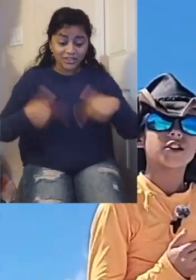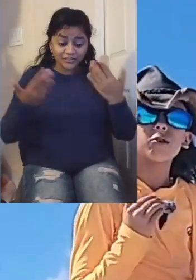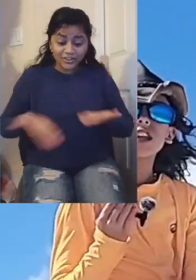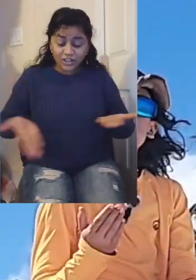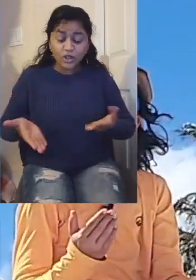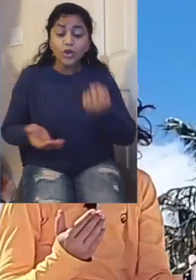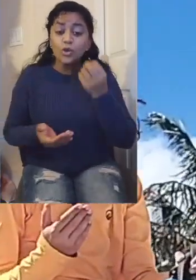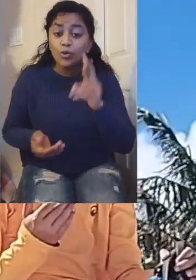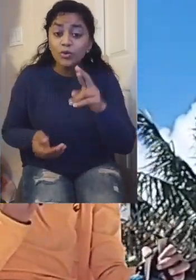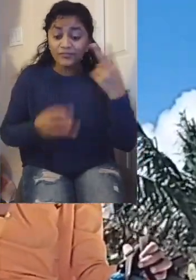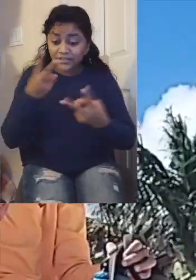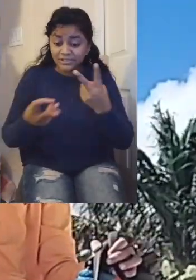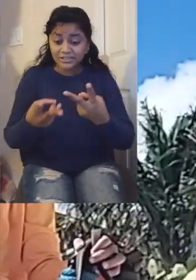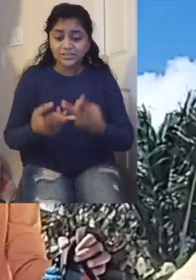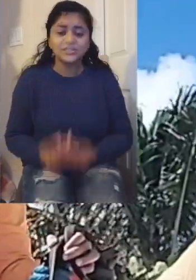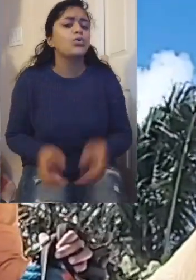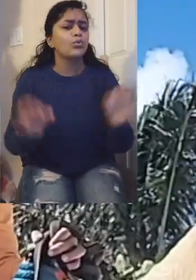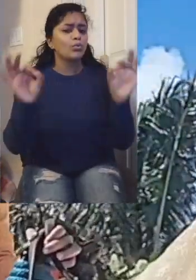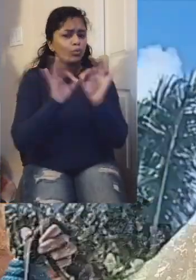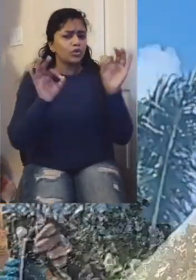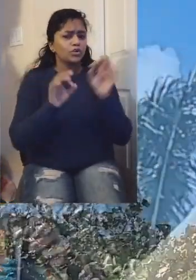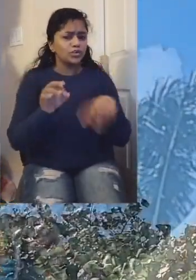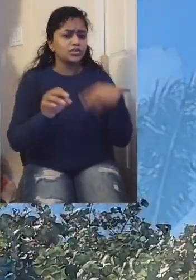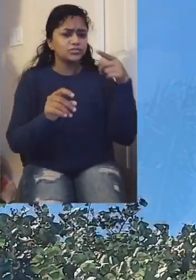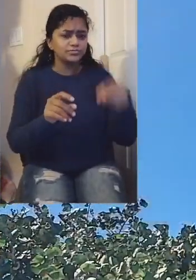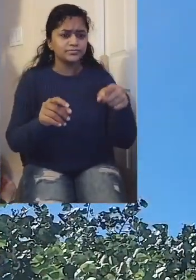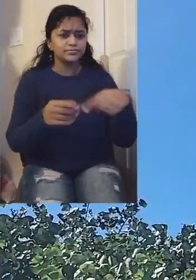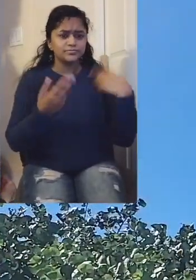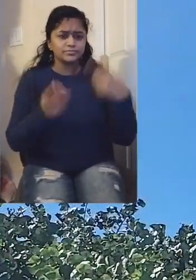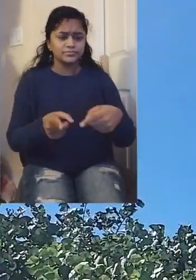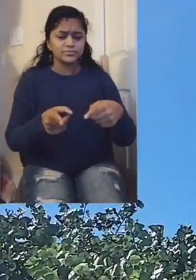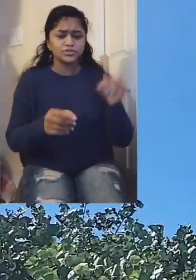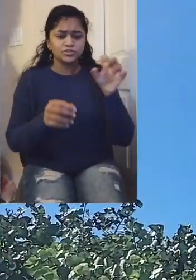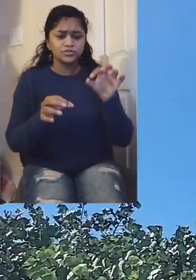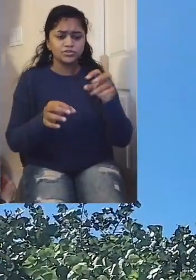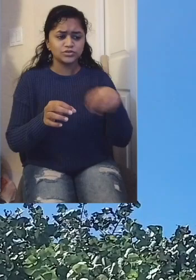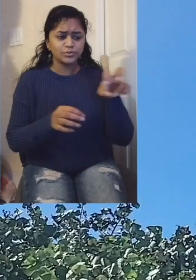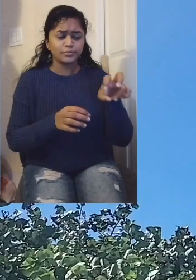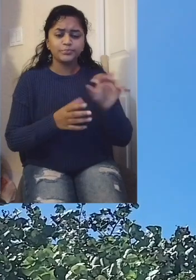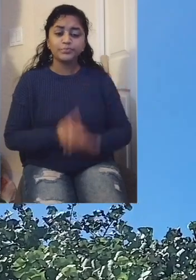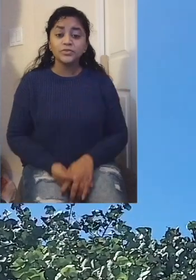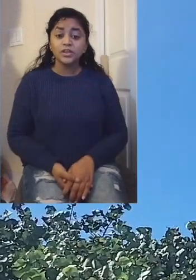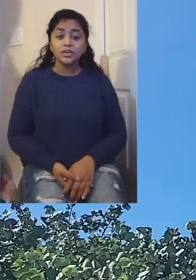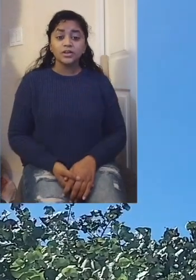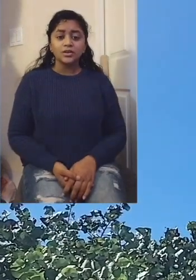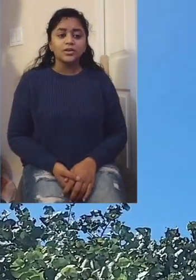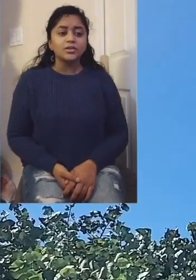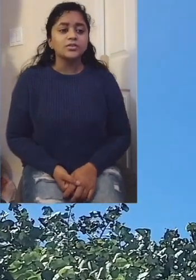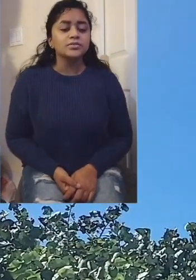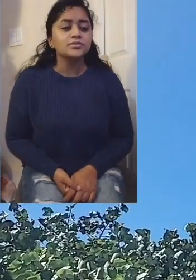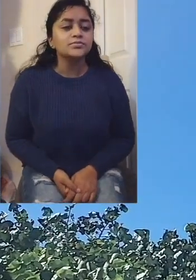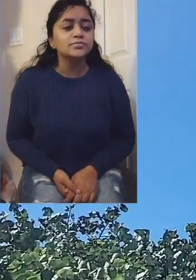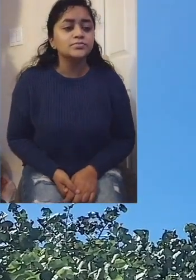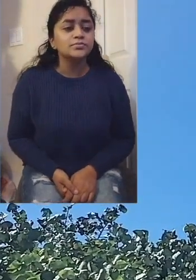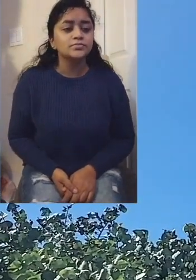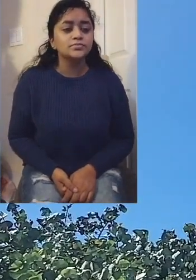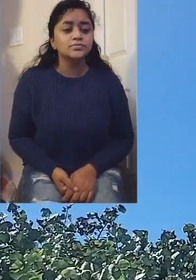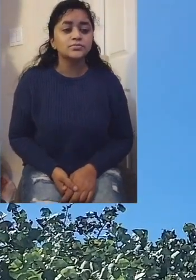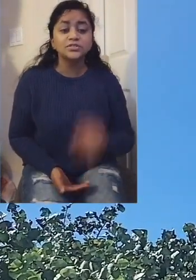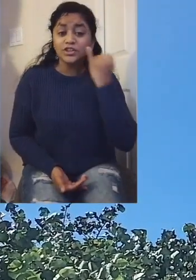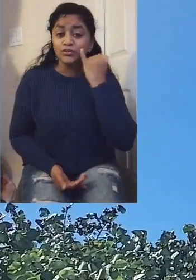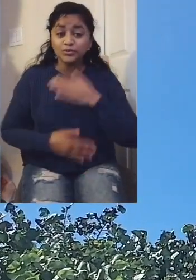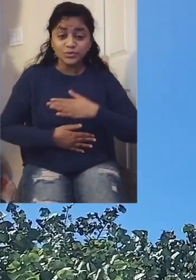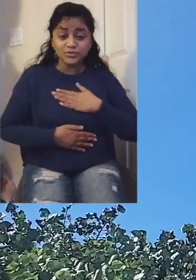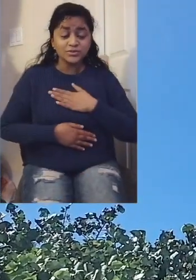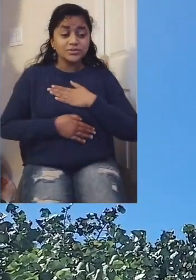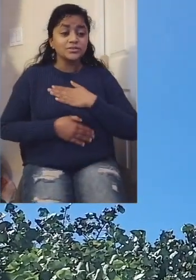Whether you live here or you're visiting, it's definitely worth the trip. Hope you enjoyed this episode of the